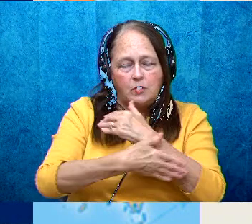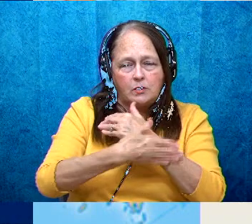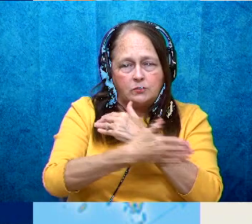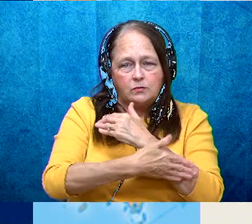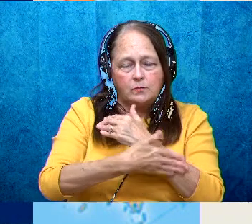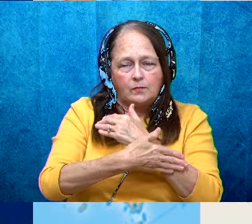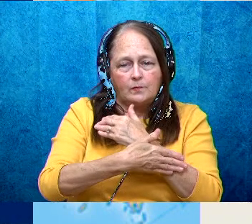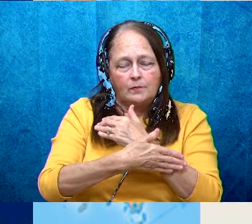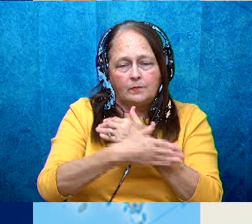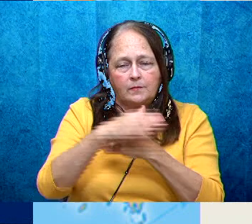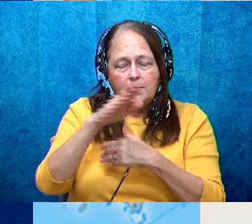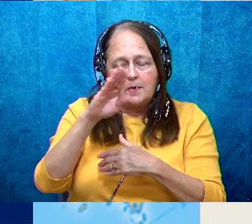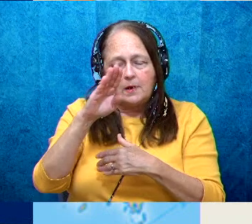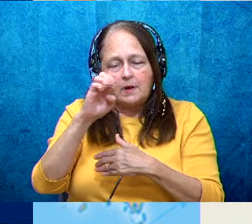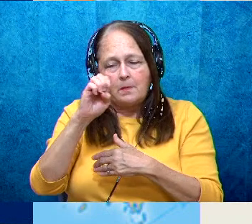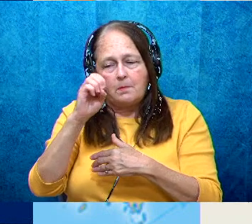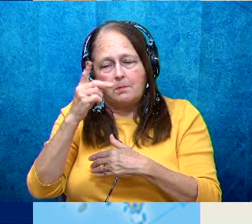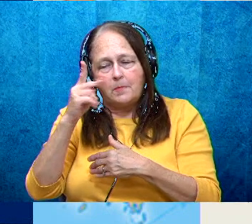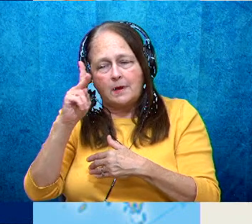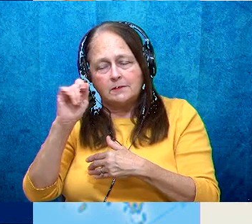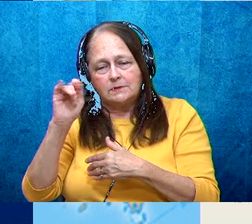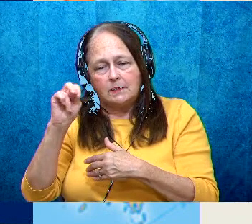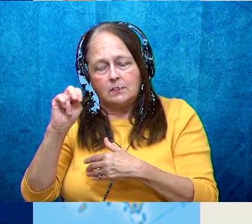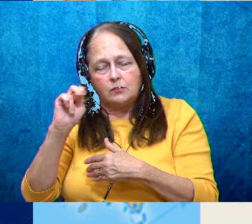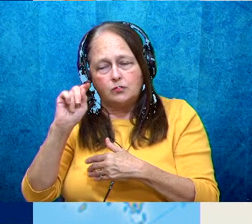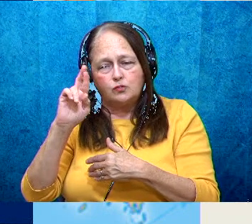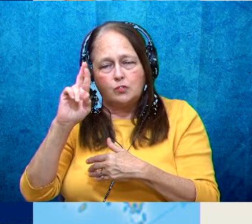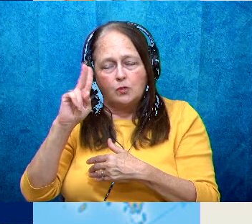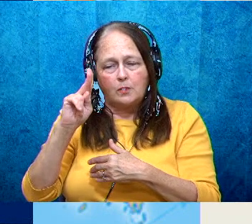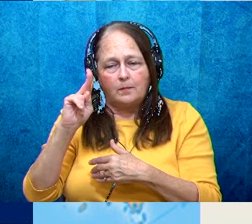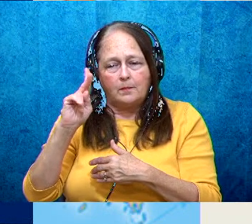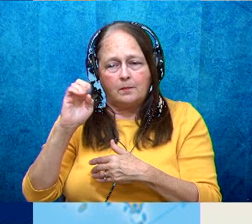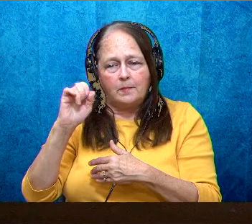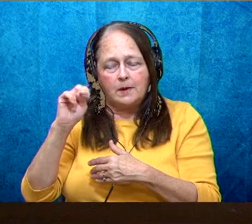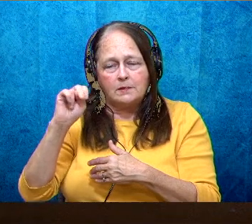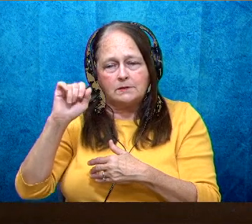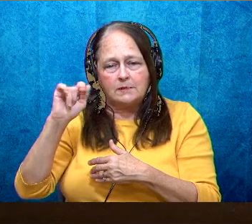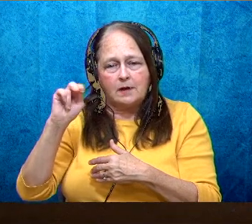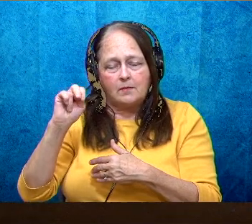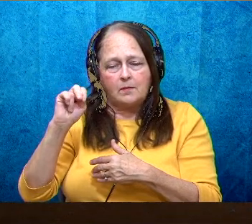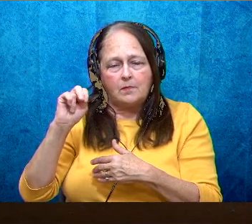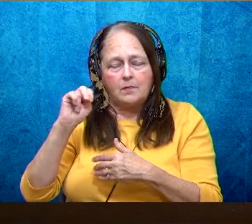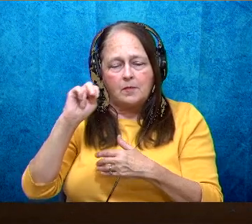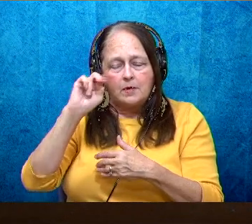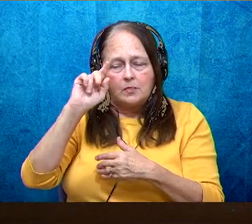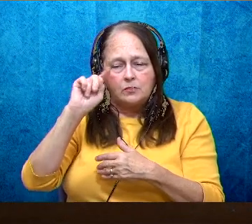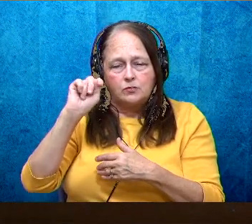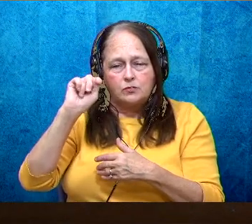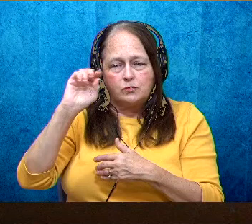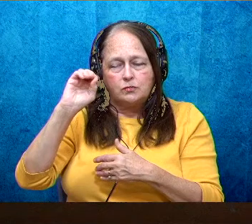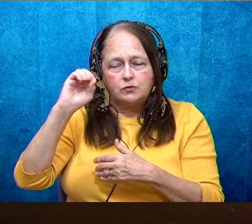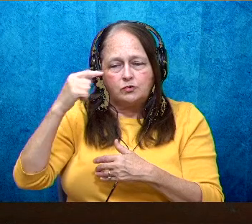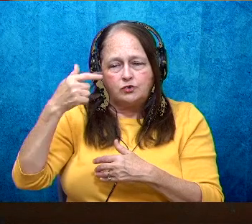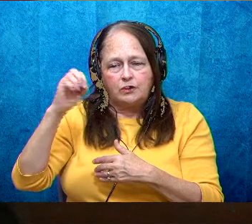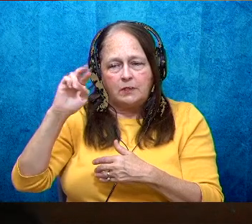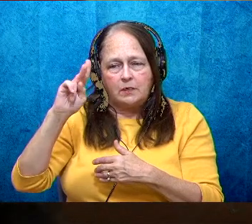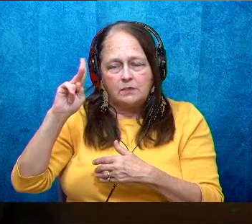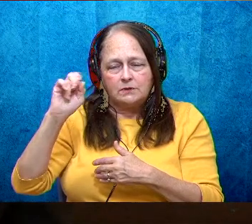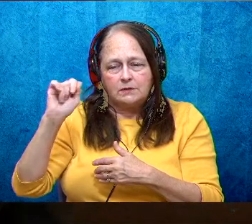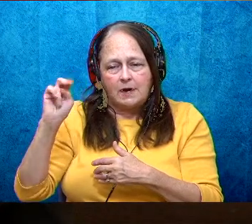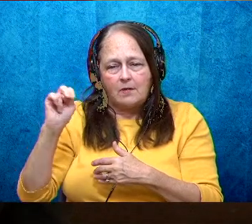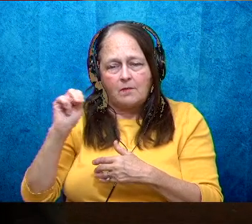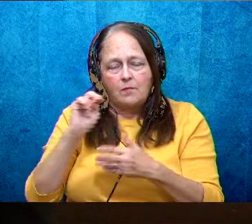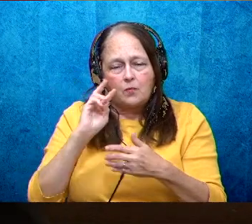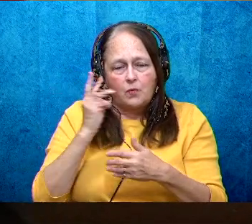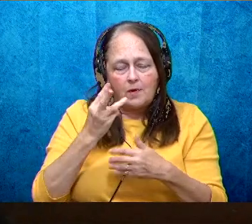Kazakhstan, Uzbekistan, Turkmenistan, Kyrgyzstan, and Tajikistan. And